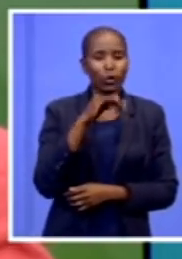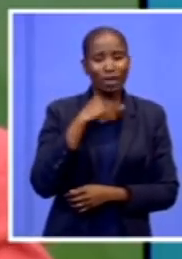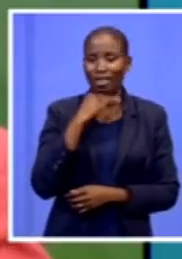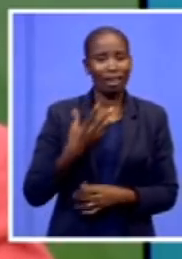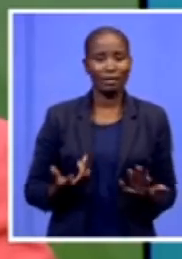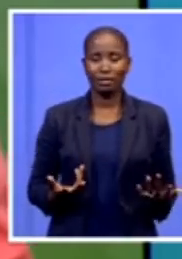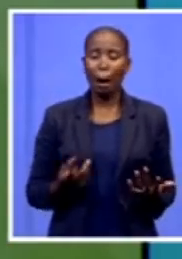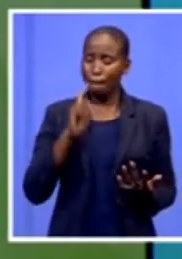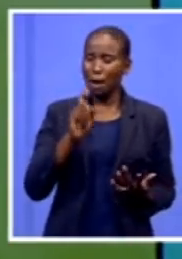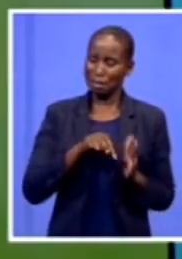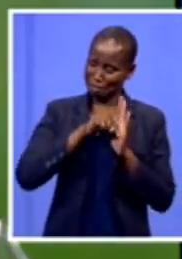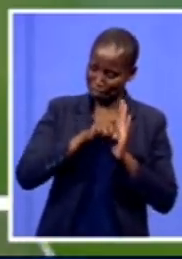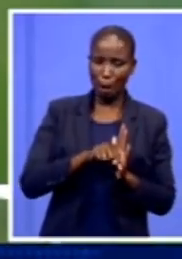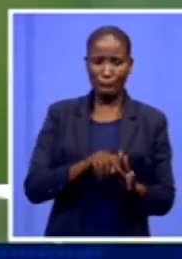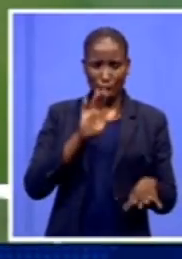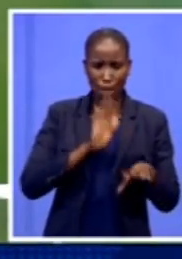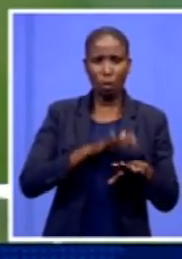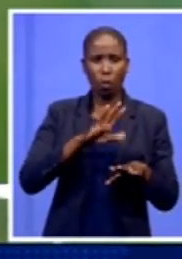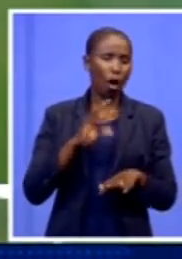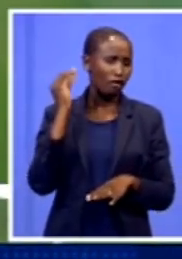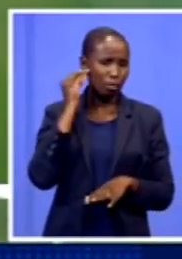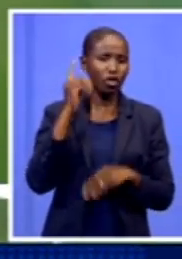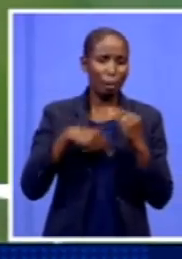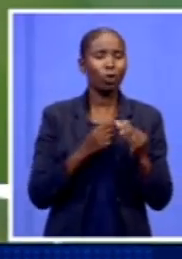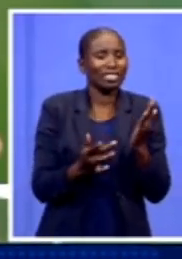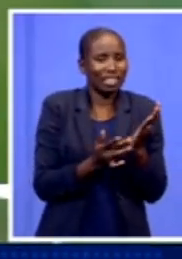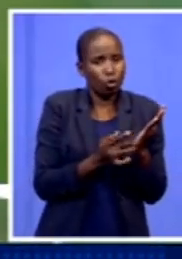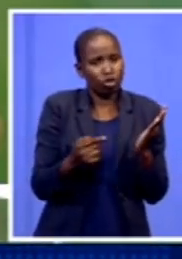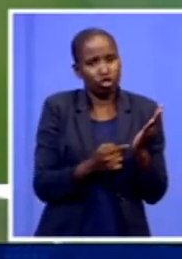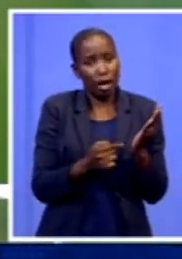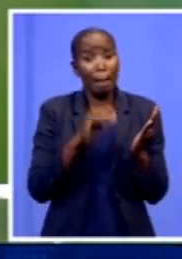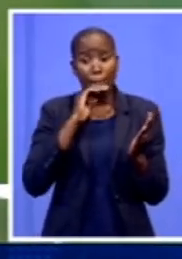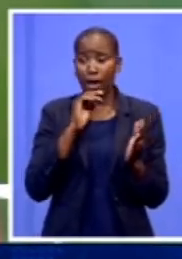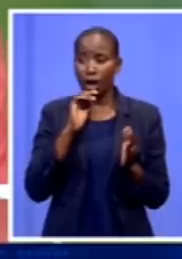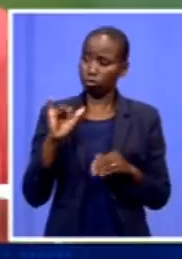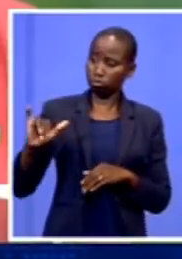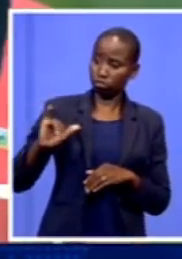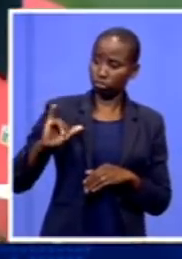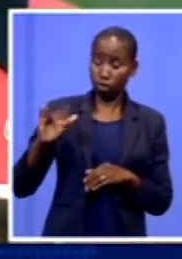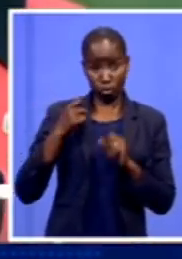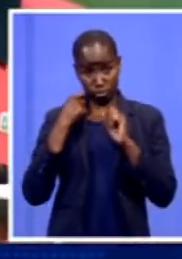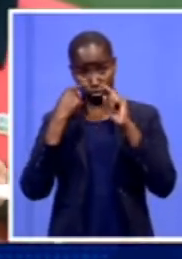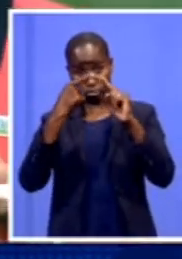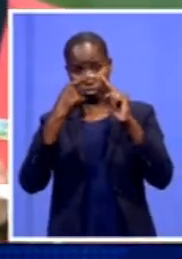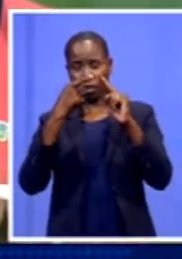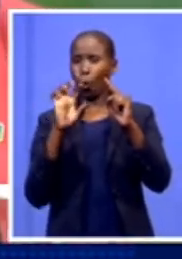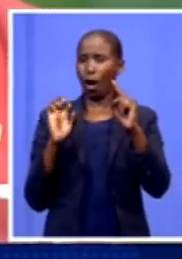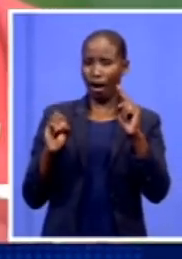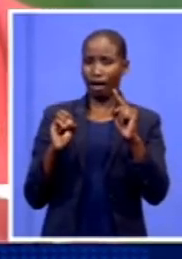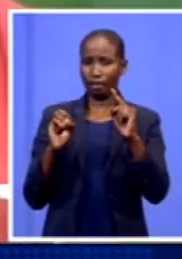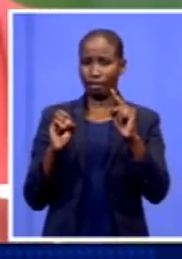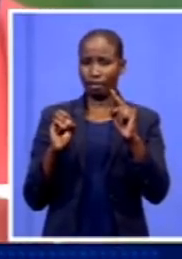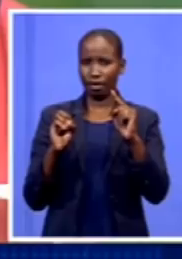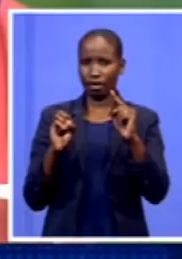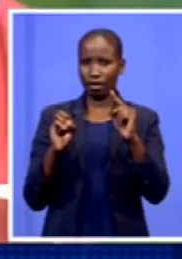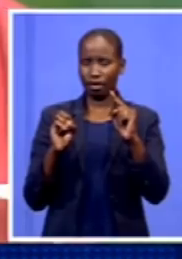about a technology. So we have a common goal. I think we are able to manage to